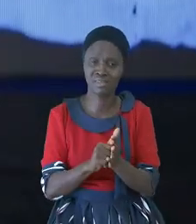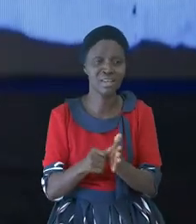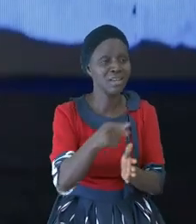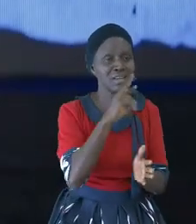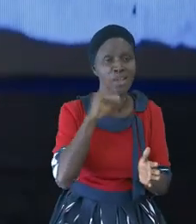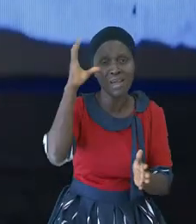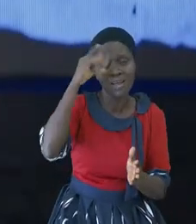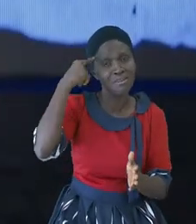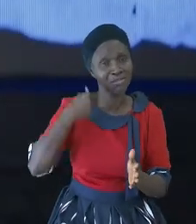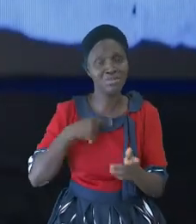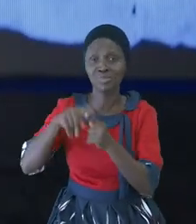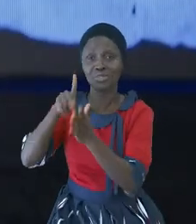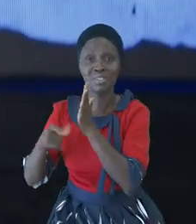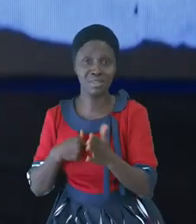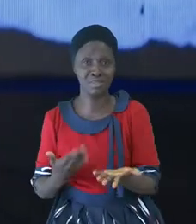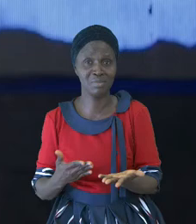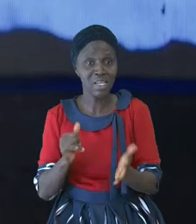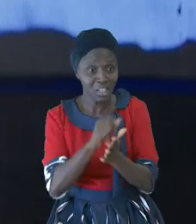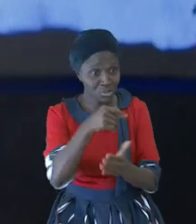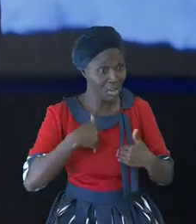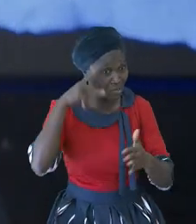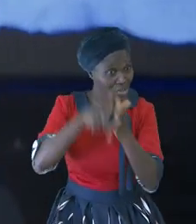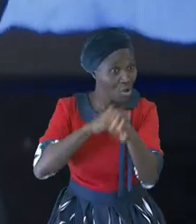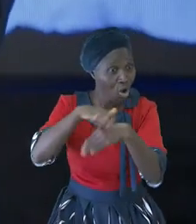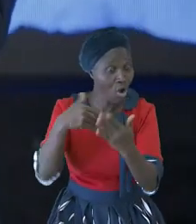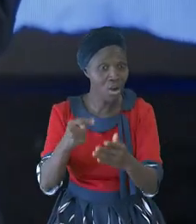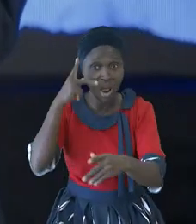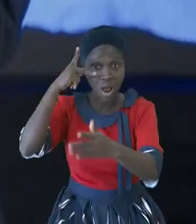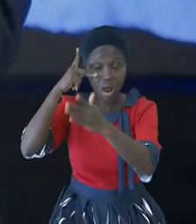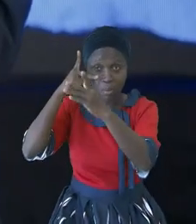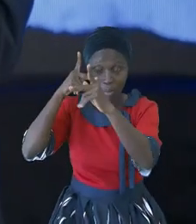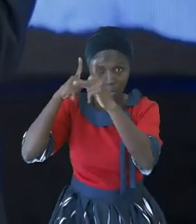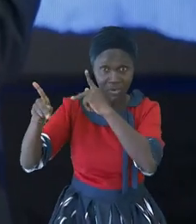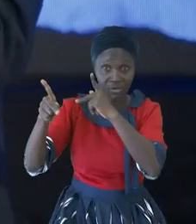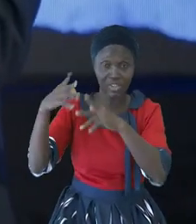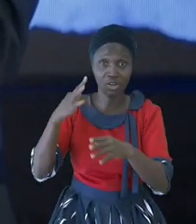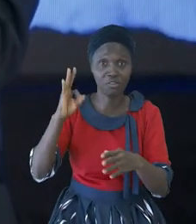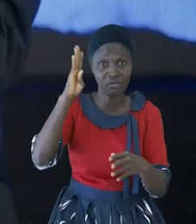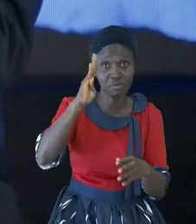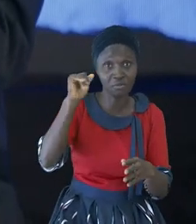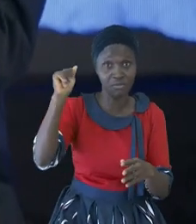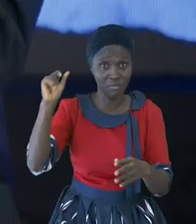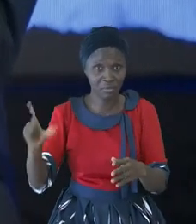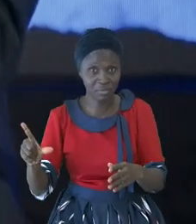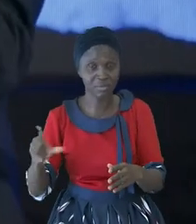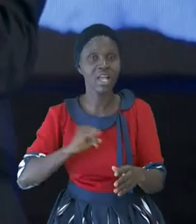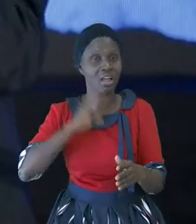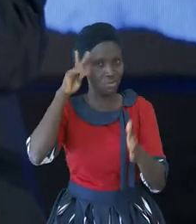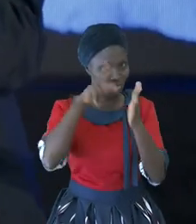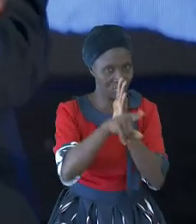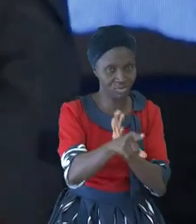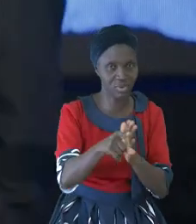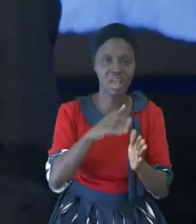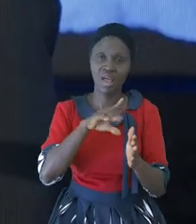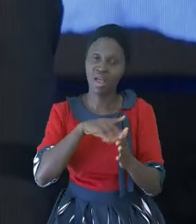prophets. And God said, no, Elijah, you don't have all the information. I still have 7,000 men that have not bowed